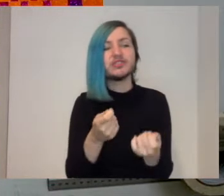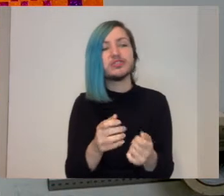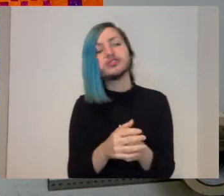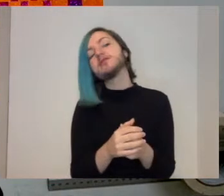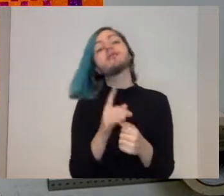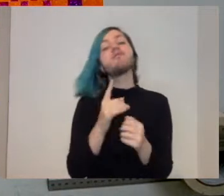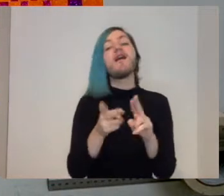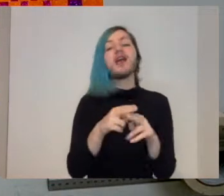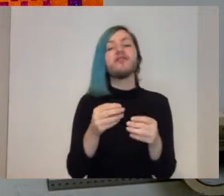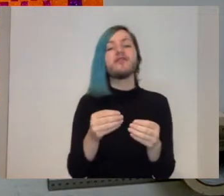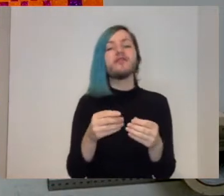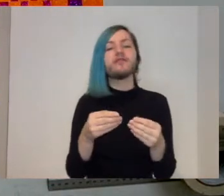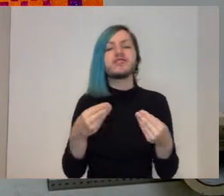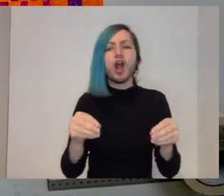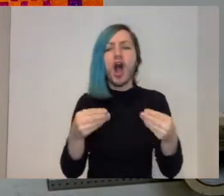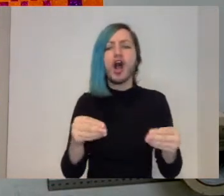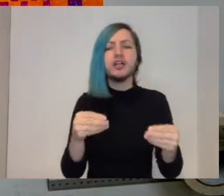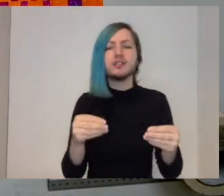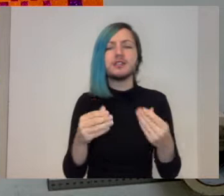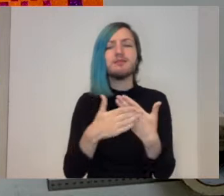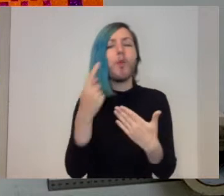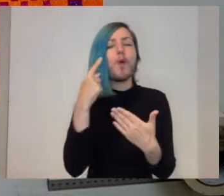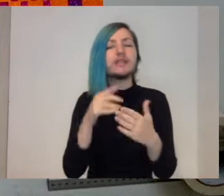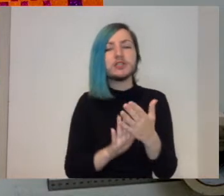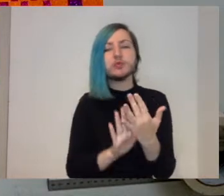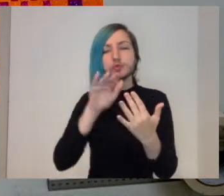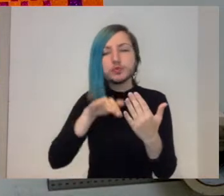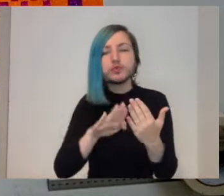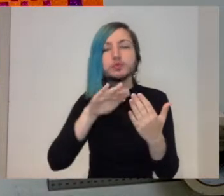Whereas when you've got the stiffer card, it's kind of easier to feed through.